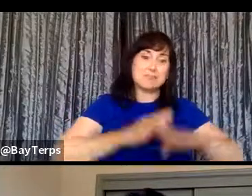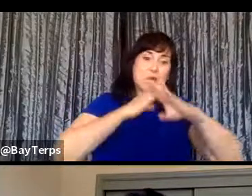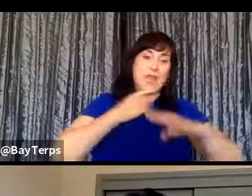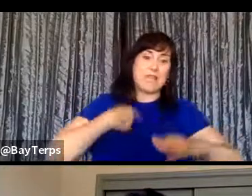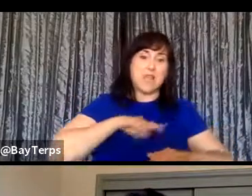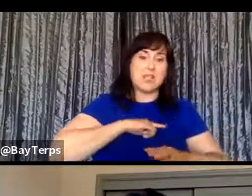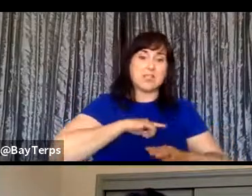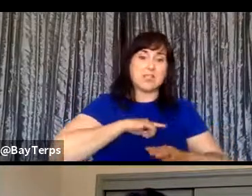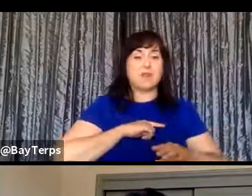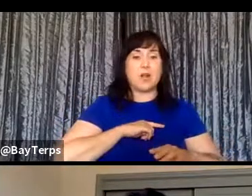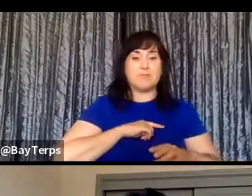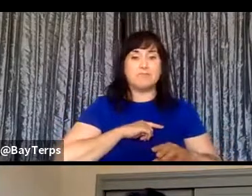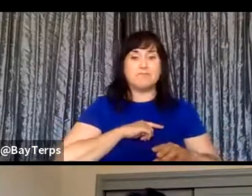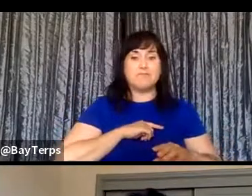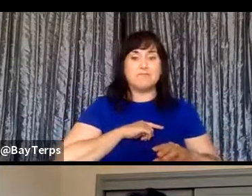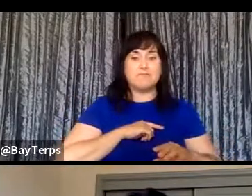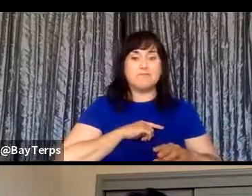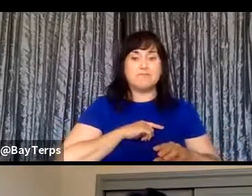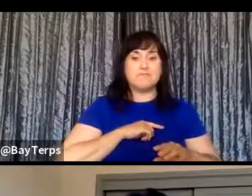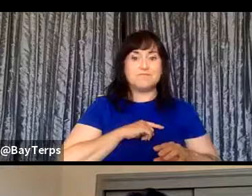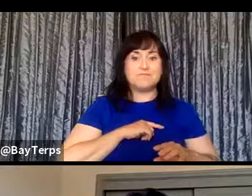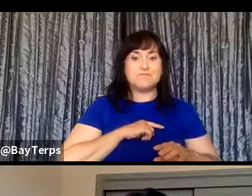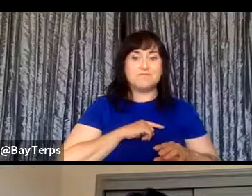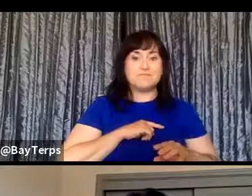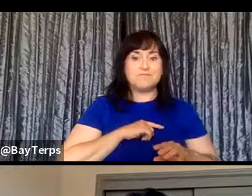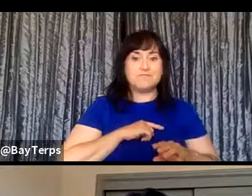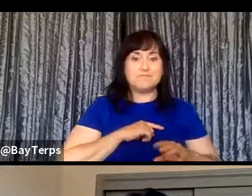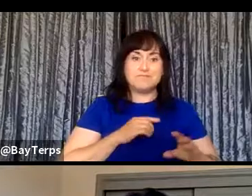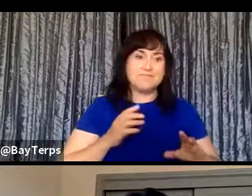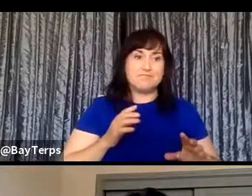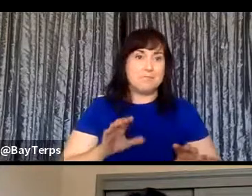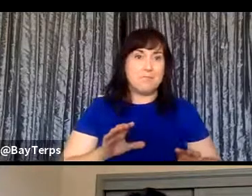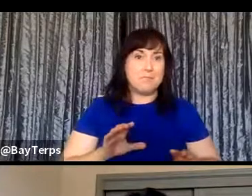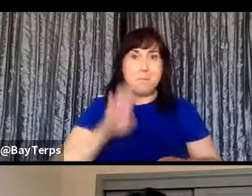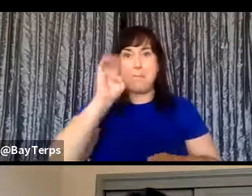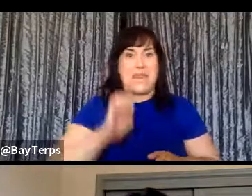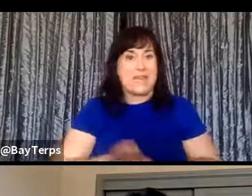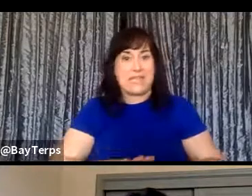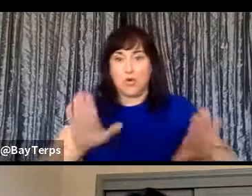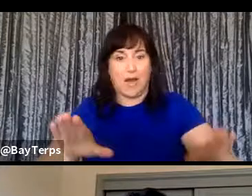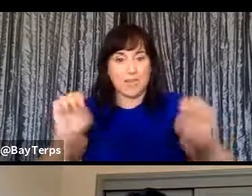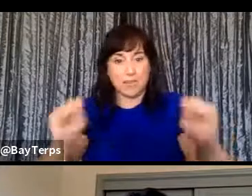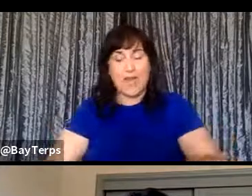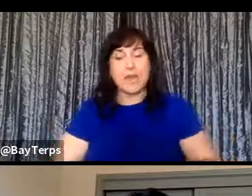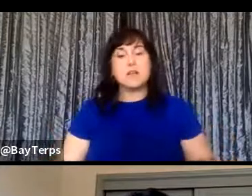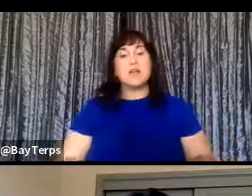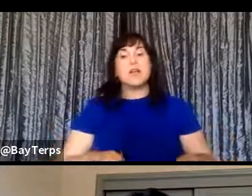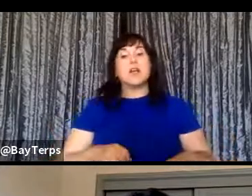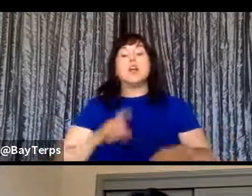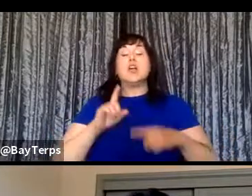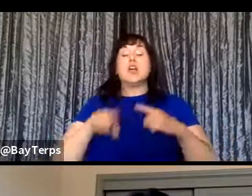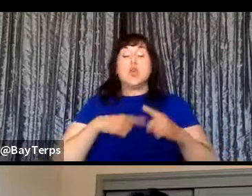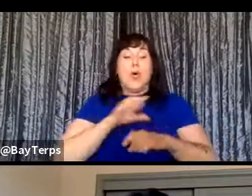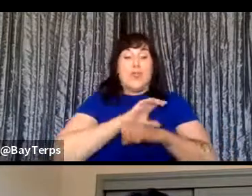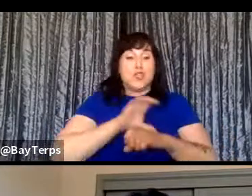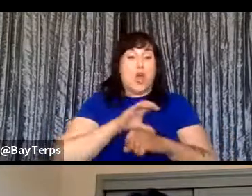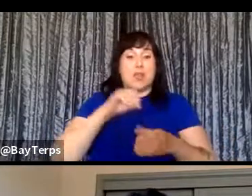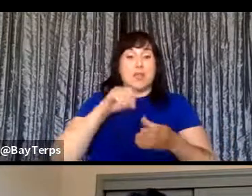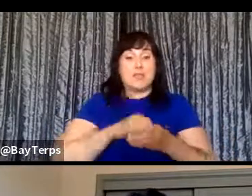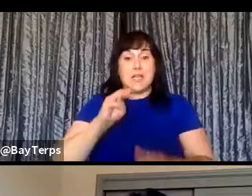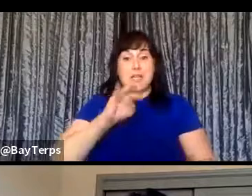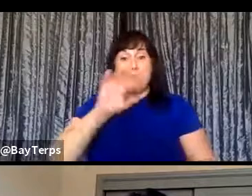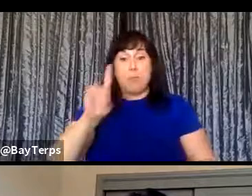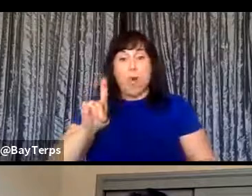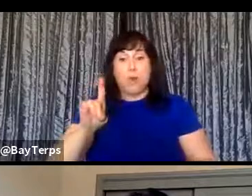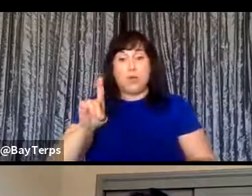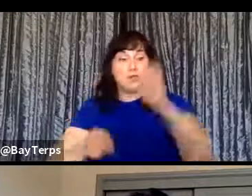to make us as magnificent as what we can be. So everybody, when your chocolate is in the molds, you're going to put it into the